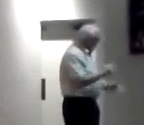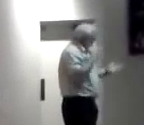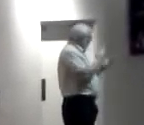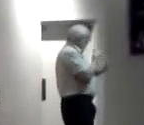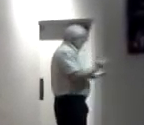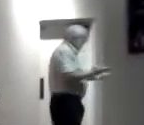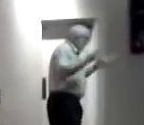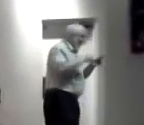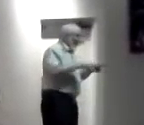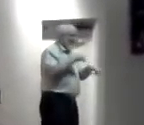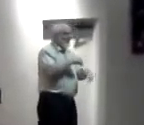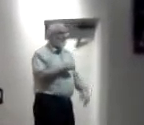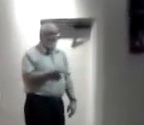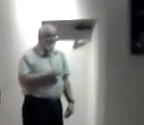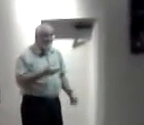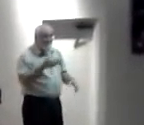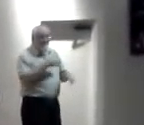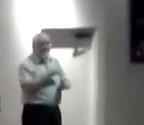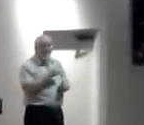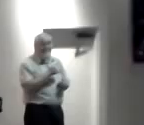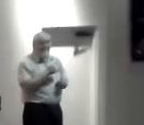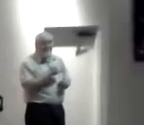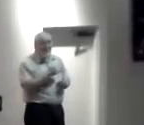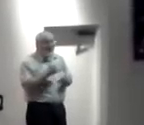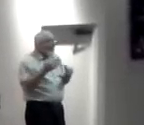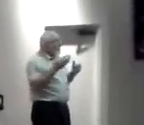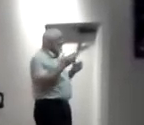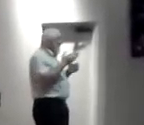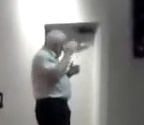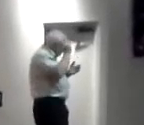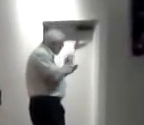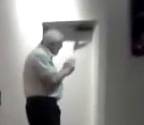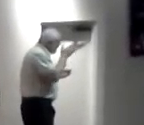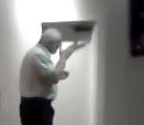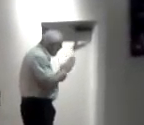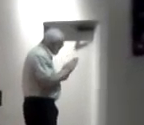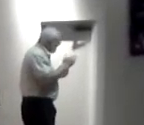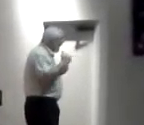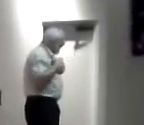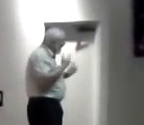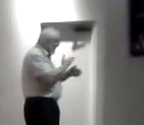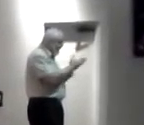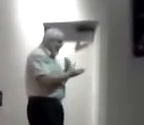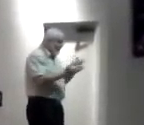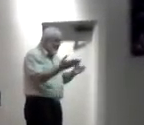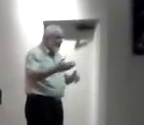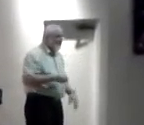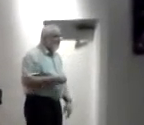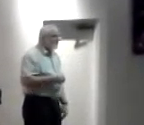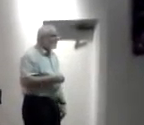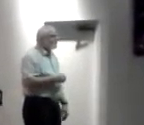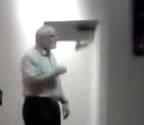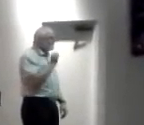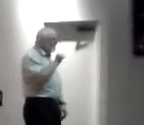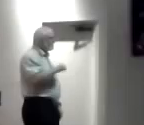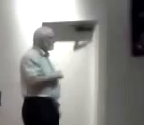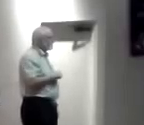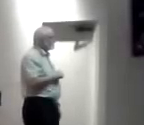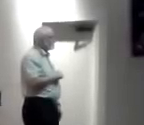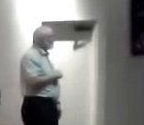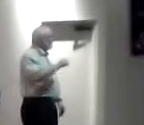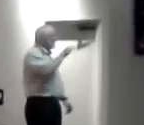all? I have to believe that God has got his hand in there somewhere. Don't you?